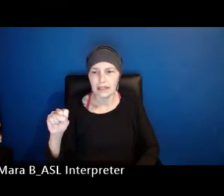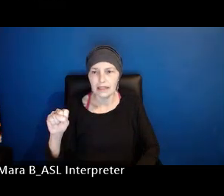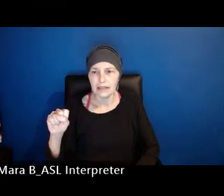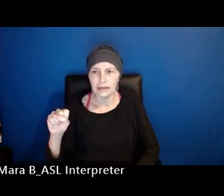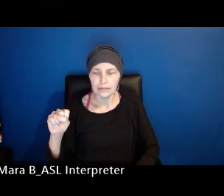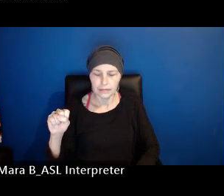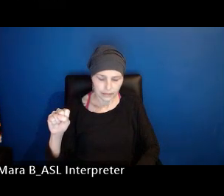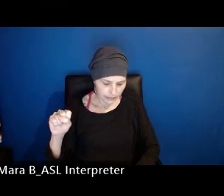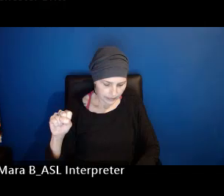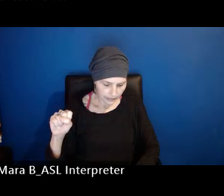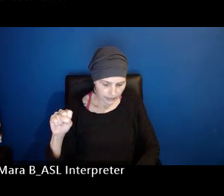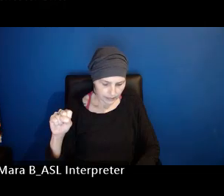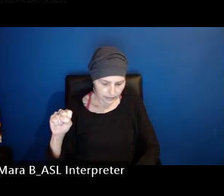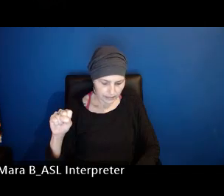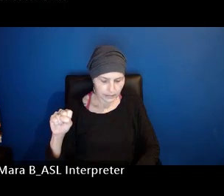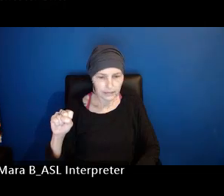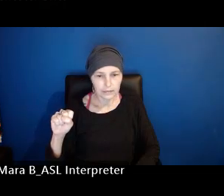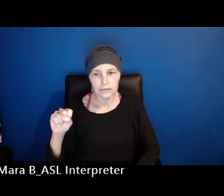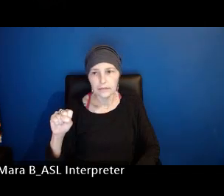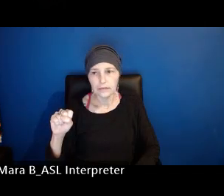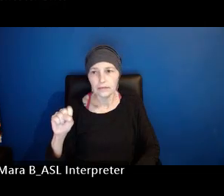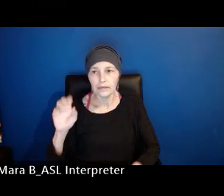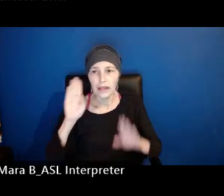should unmute yourself. Hi,